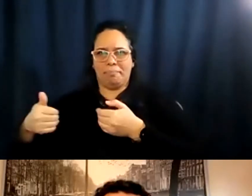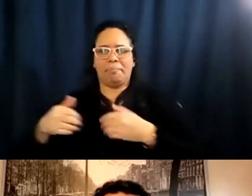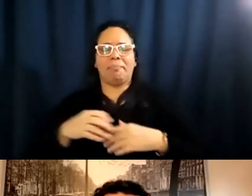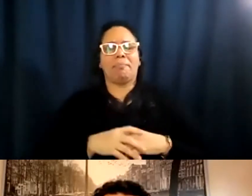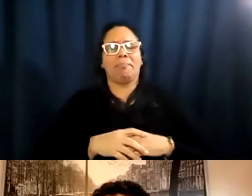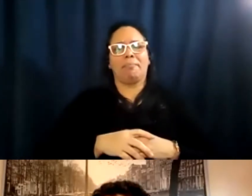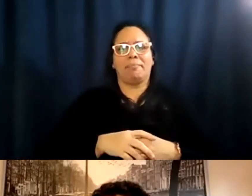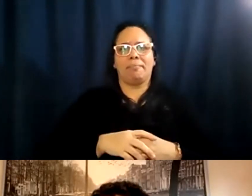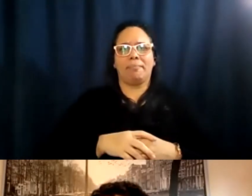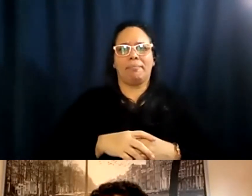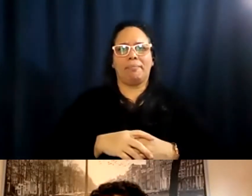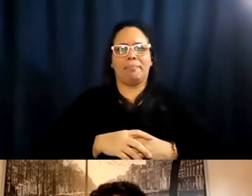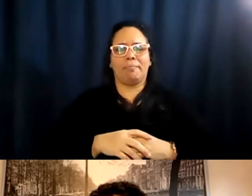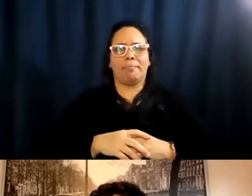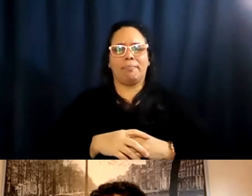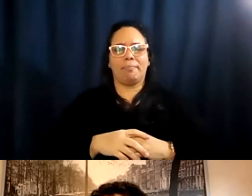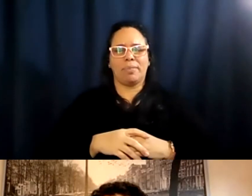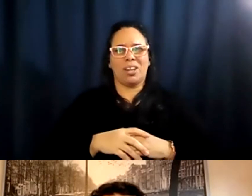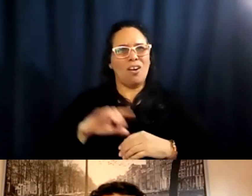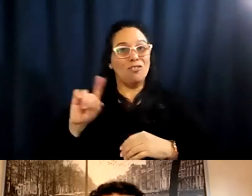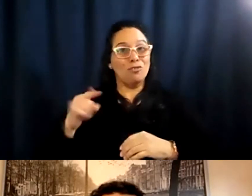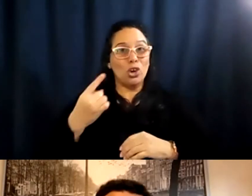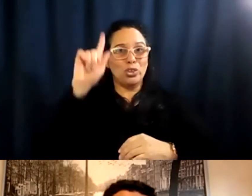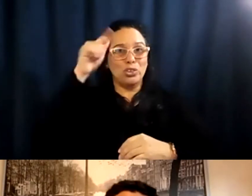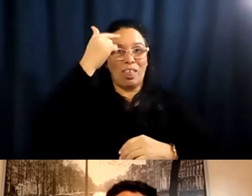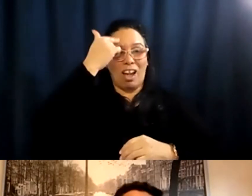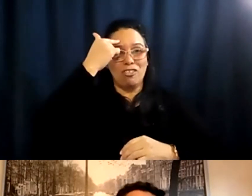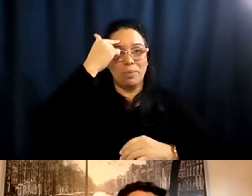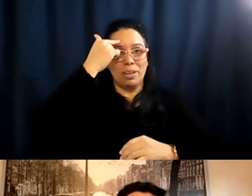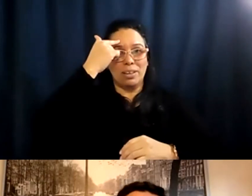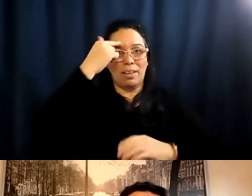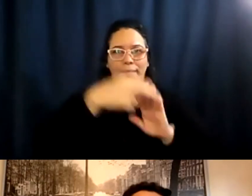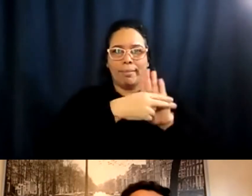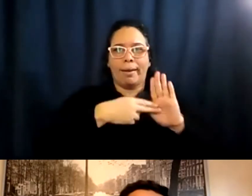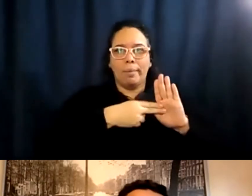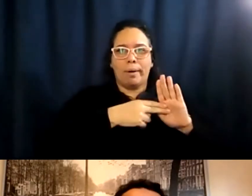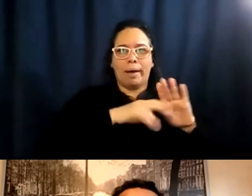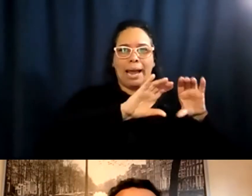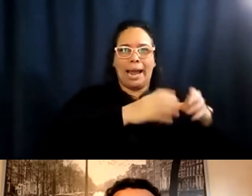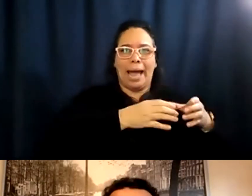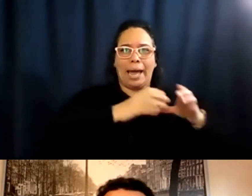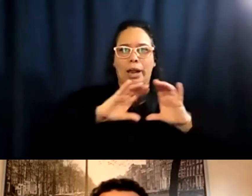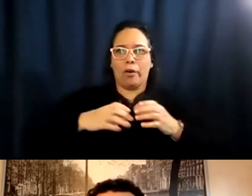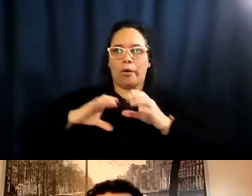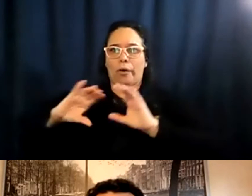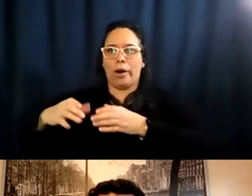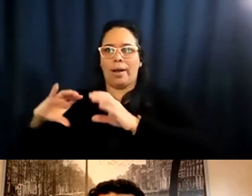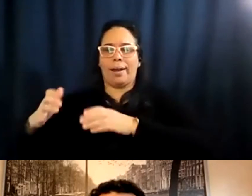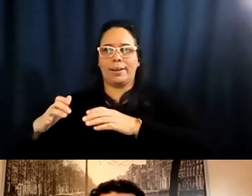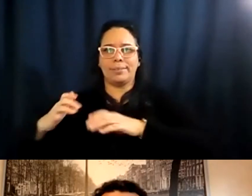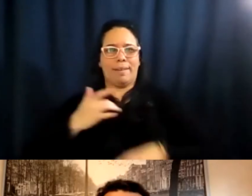simply like categorize us to begin with. You know what I mean? They start to make us view ourselves as not connected to one